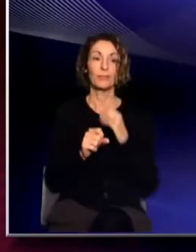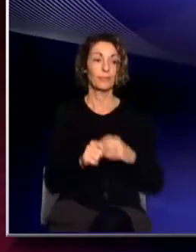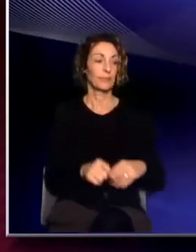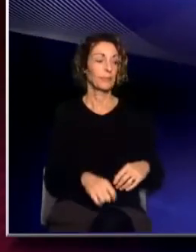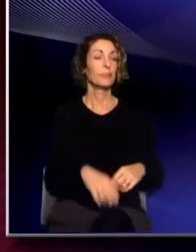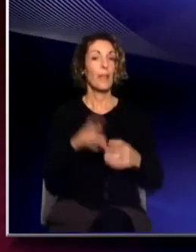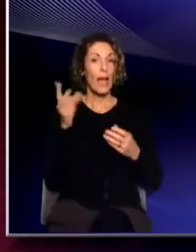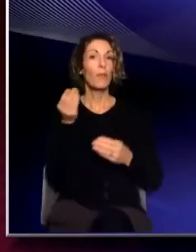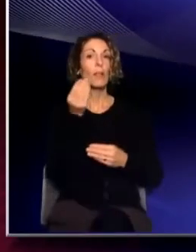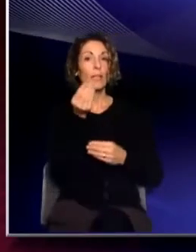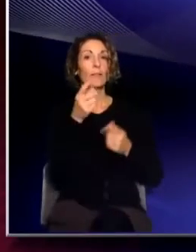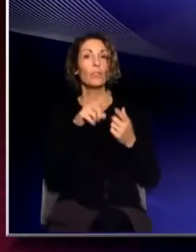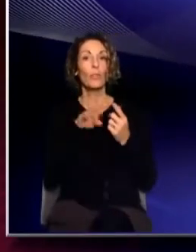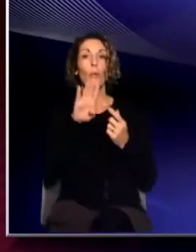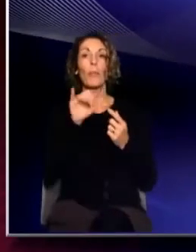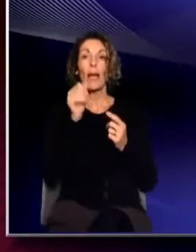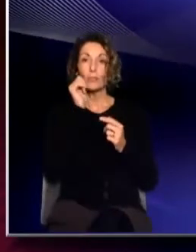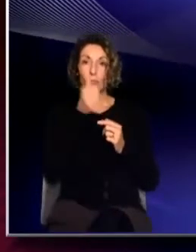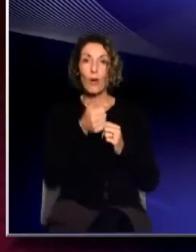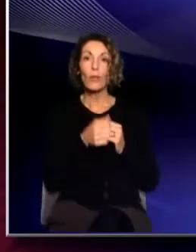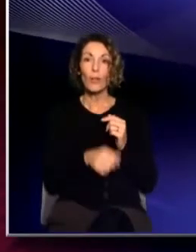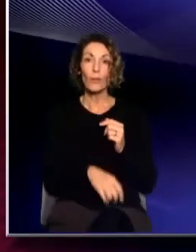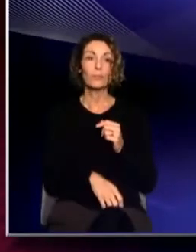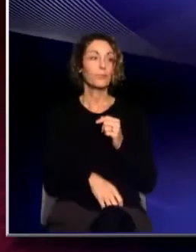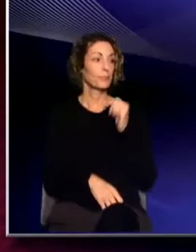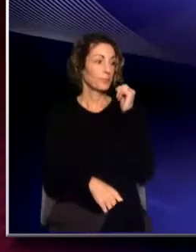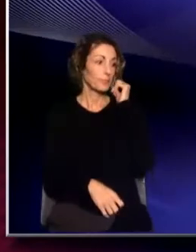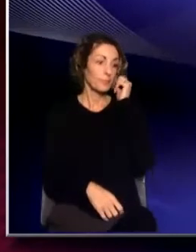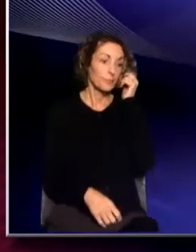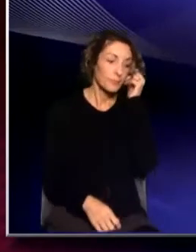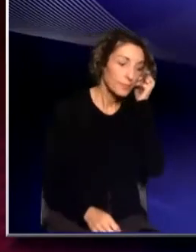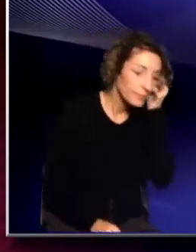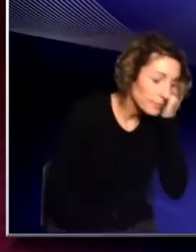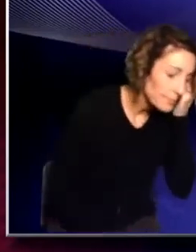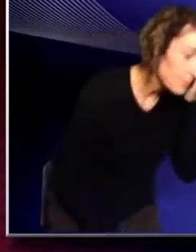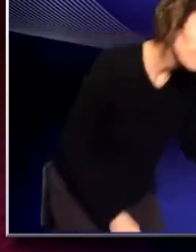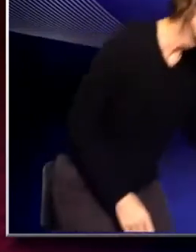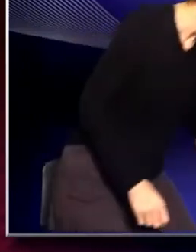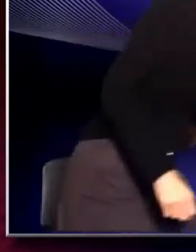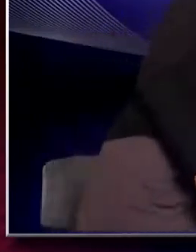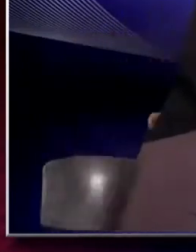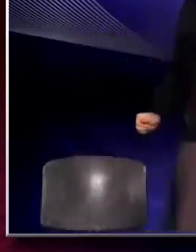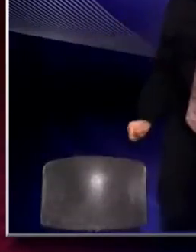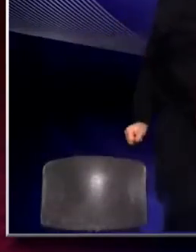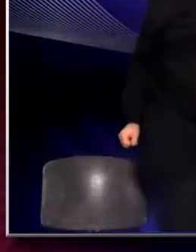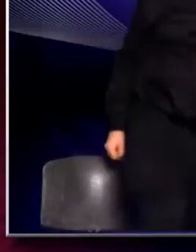I'll get that to you by tomorrow. Thank you. Any other Thank you. questions?